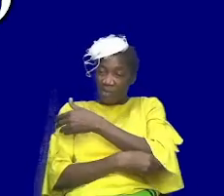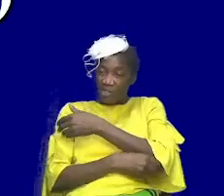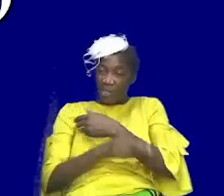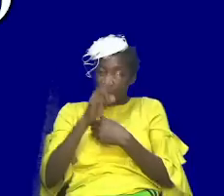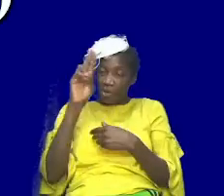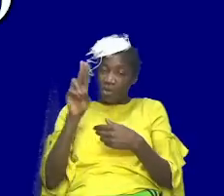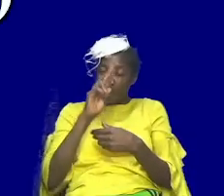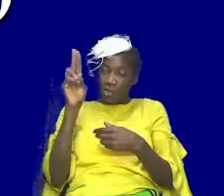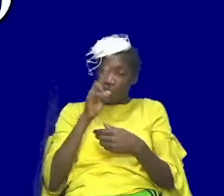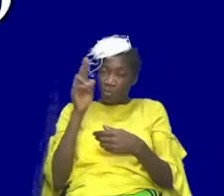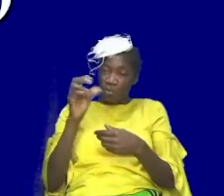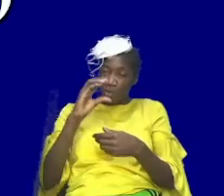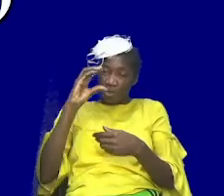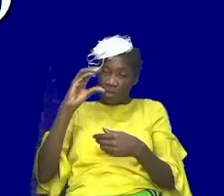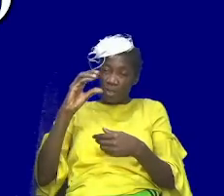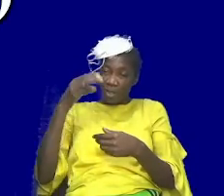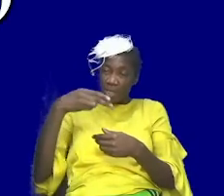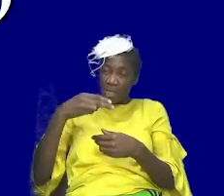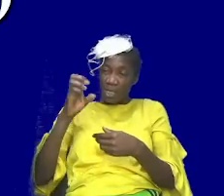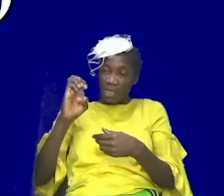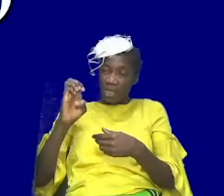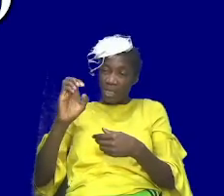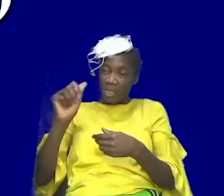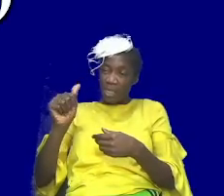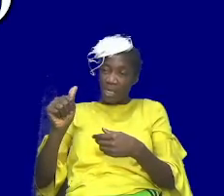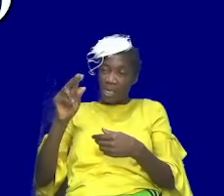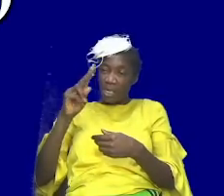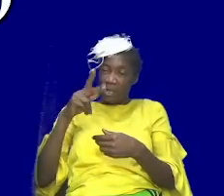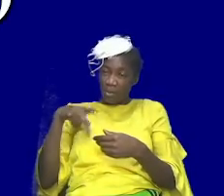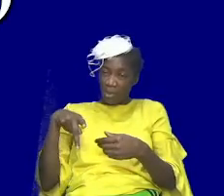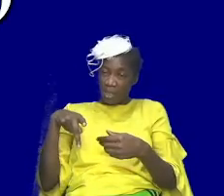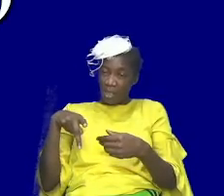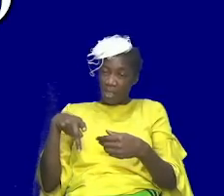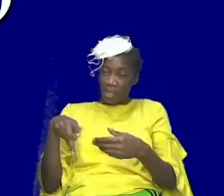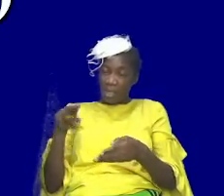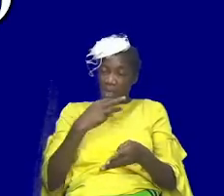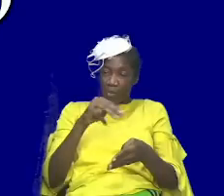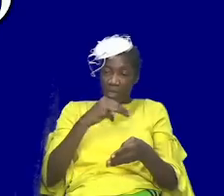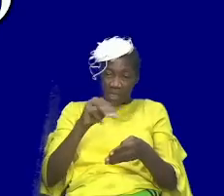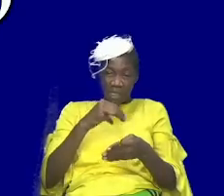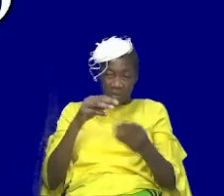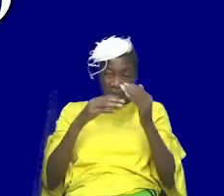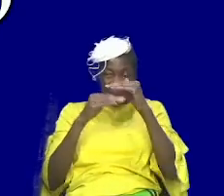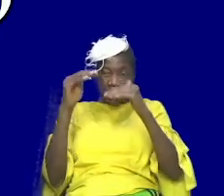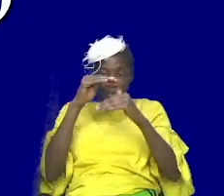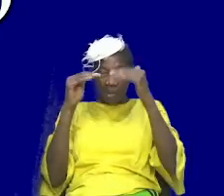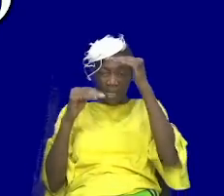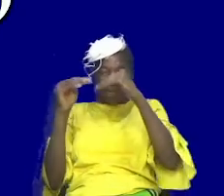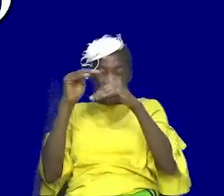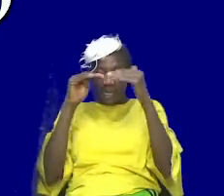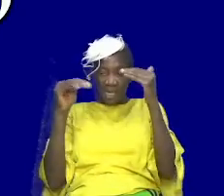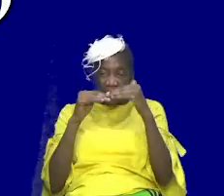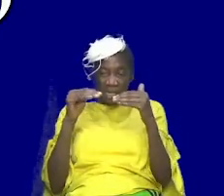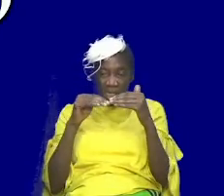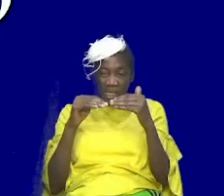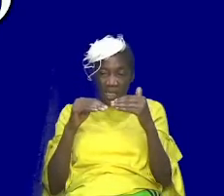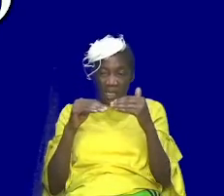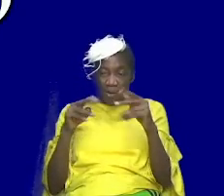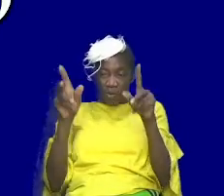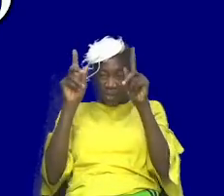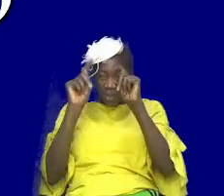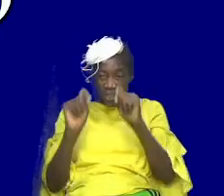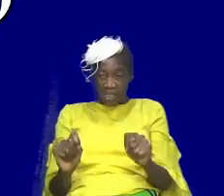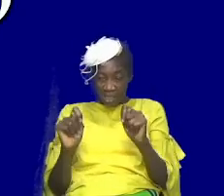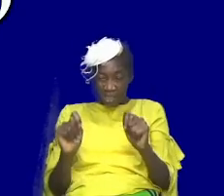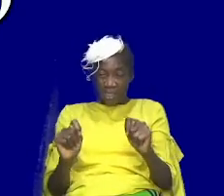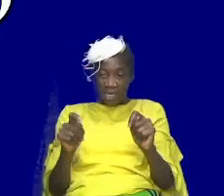use some cheap material in our building. And if we use cheap material, it is going to be tested.